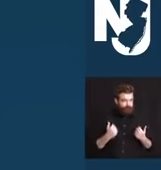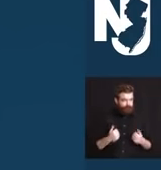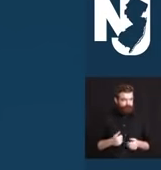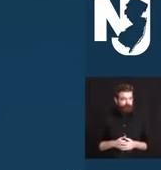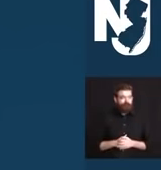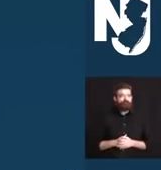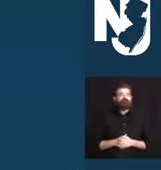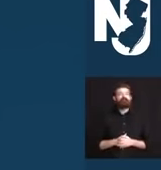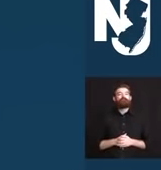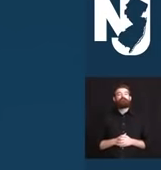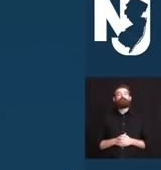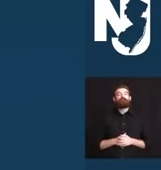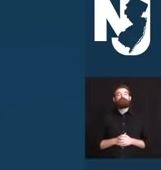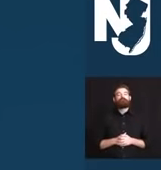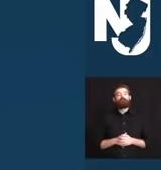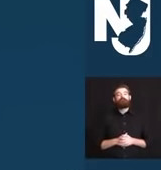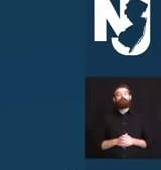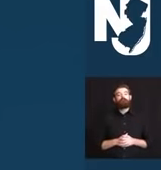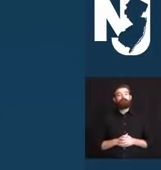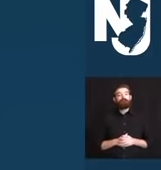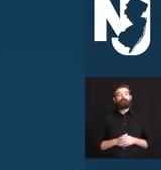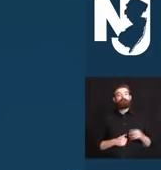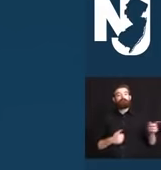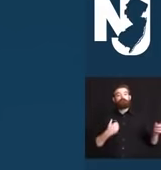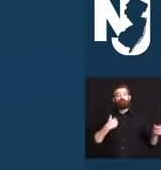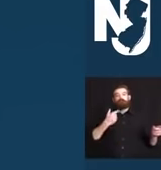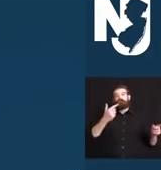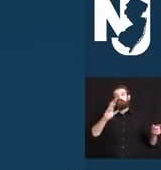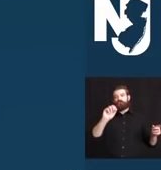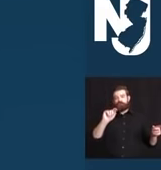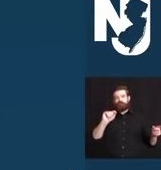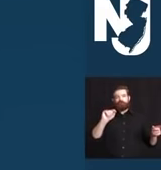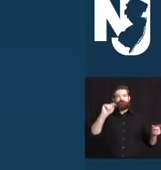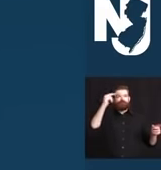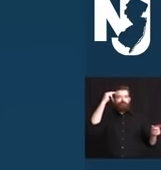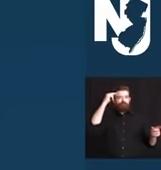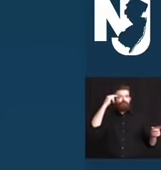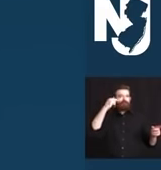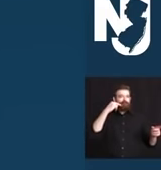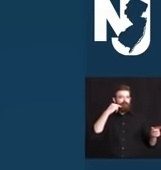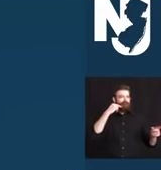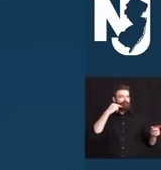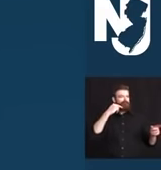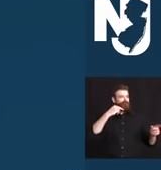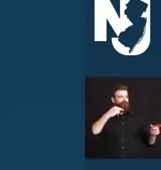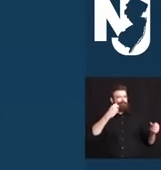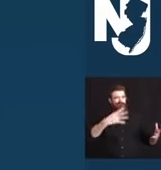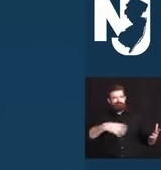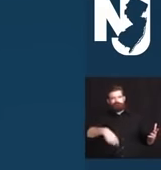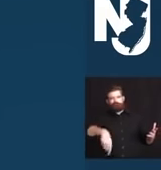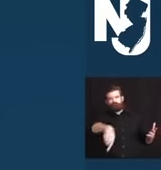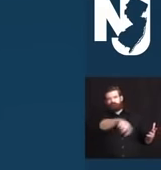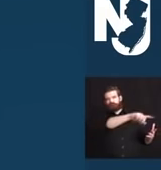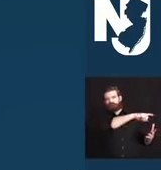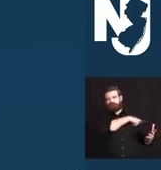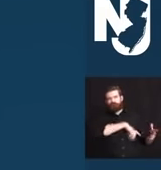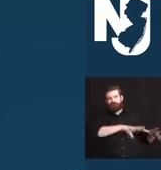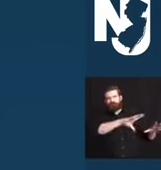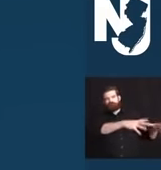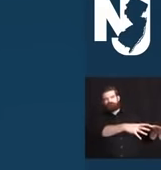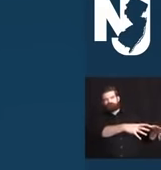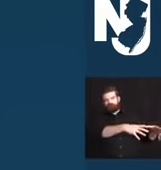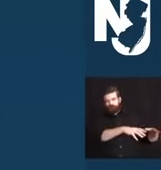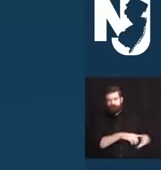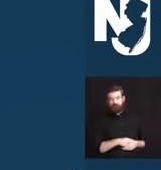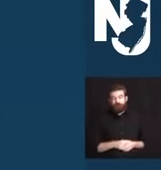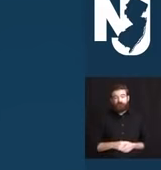with her great-nephews, Michael and Ian, and great-nieces, Dana, Destiny, and Claire. Tony spent her life making the